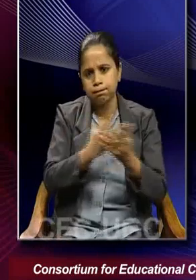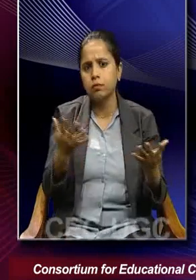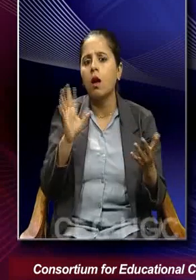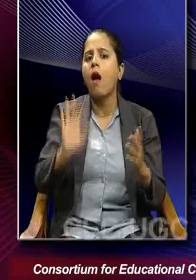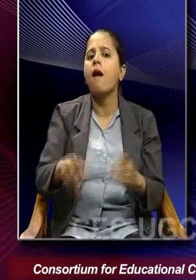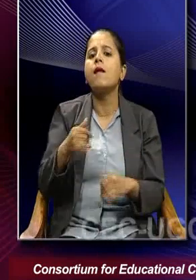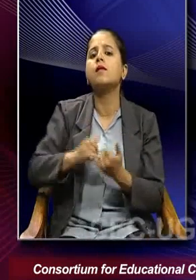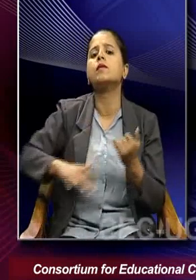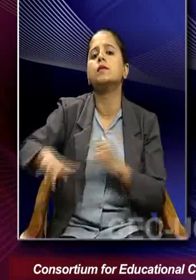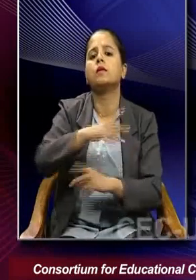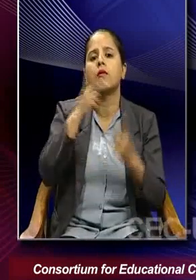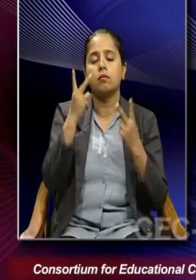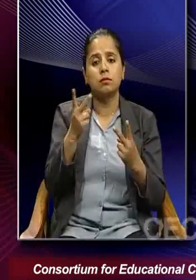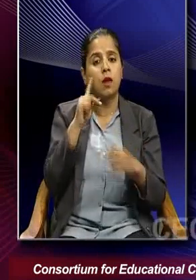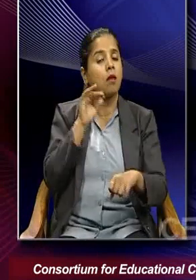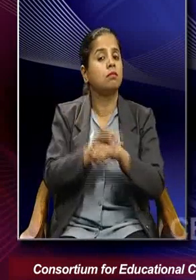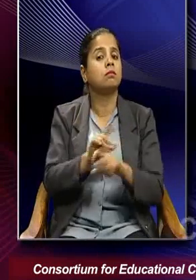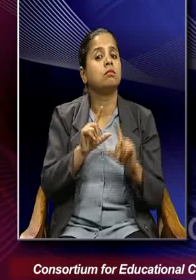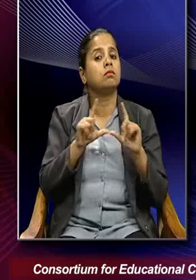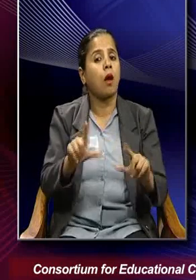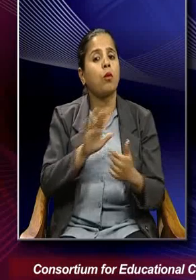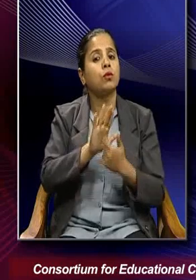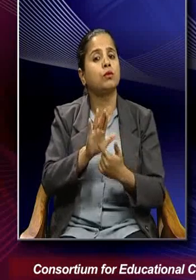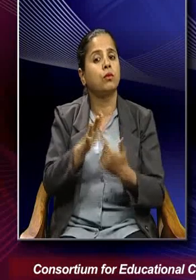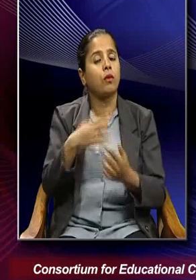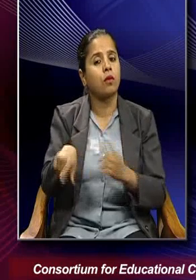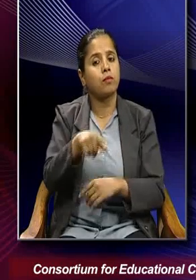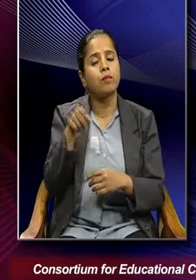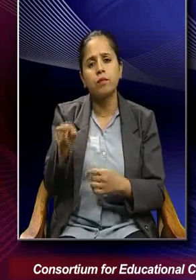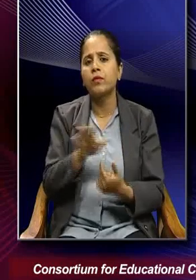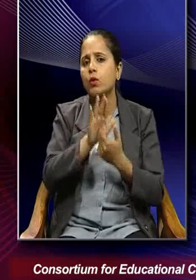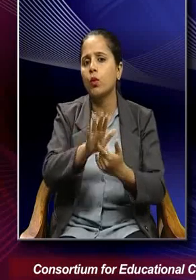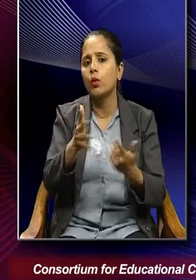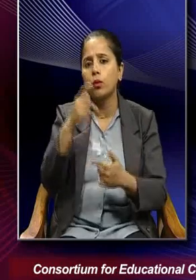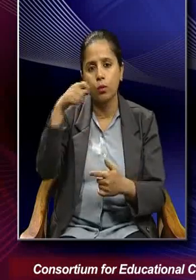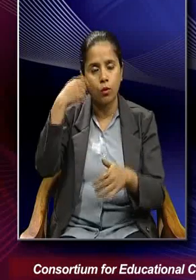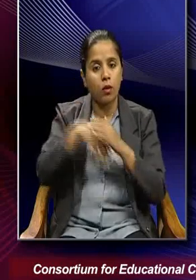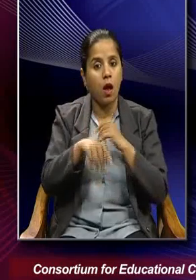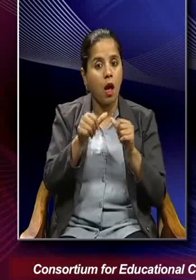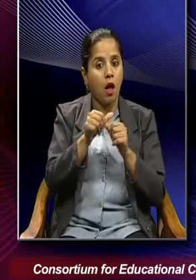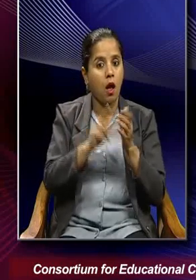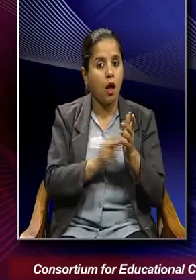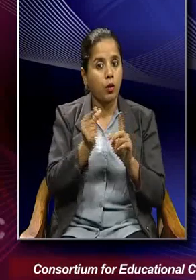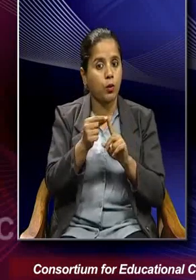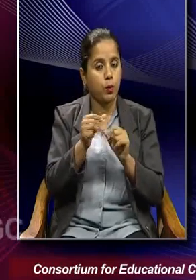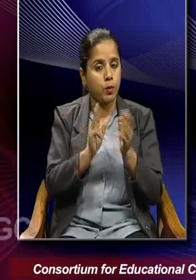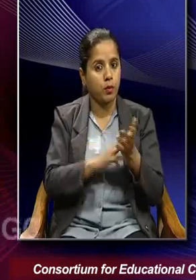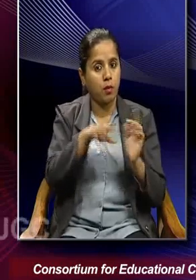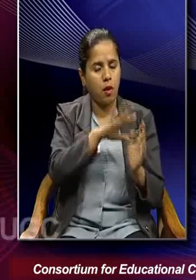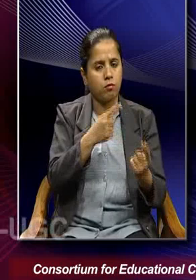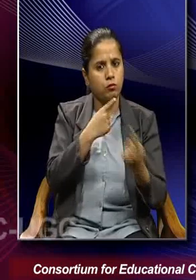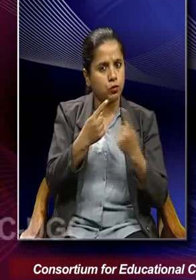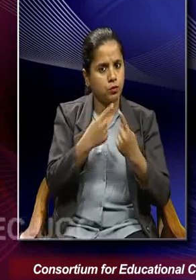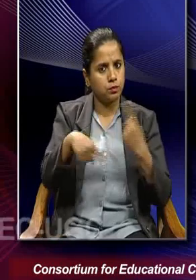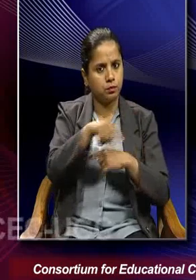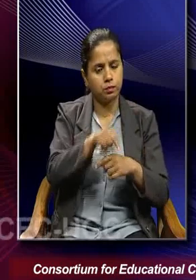society, that has been communicated, and this is being reflected when Anupam Kher is interacting with